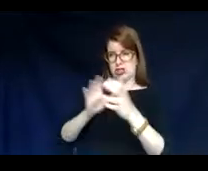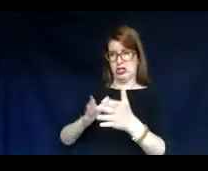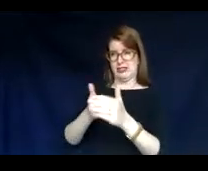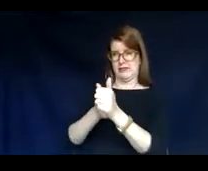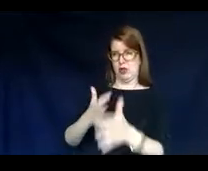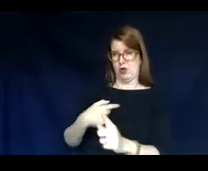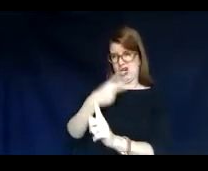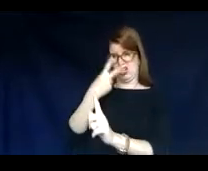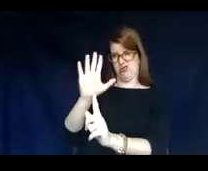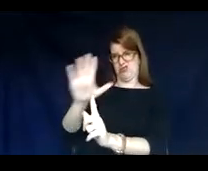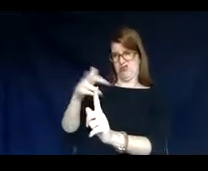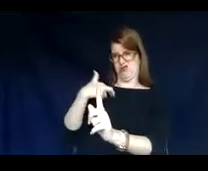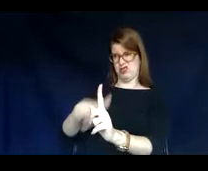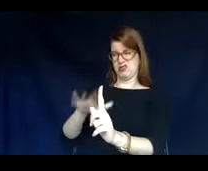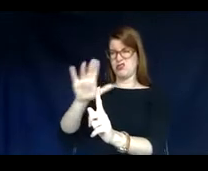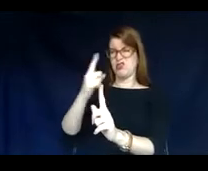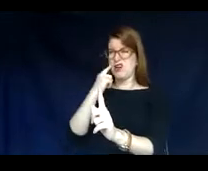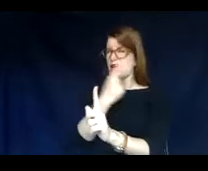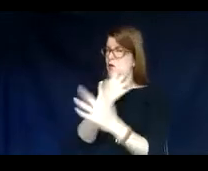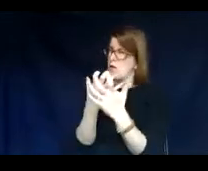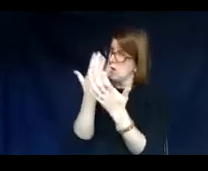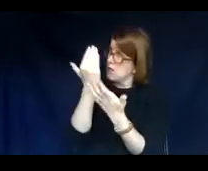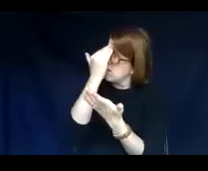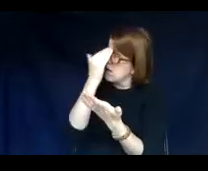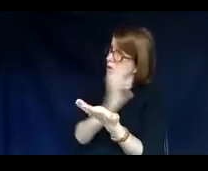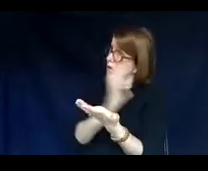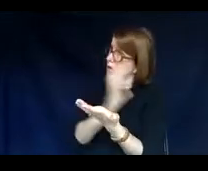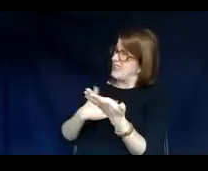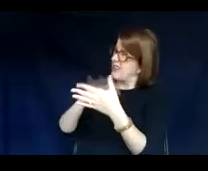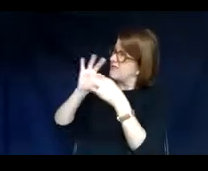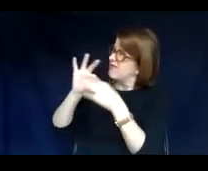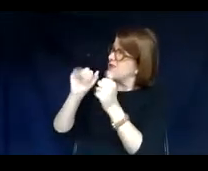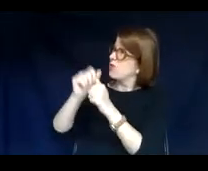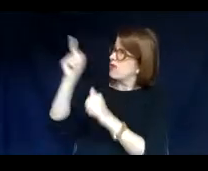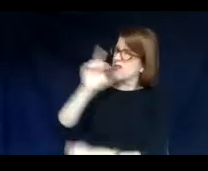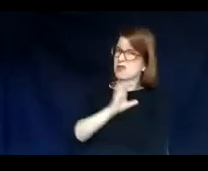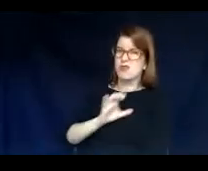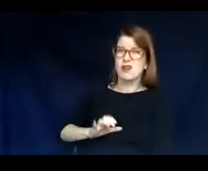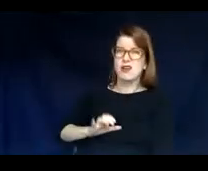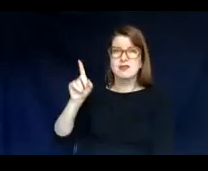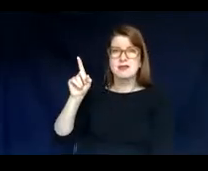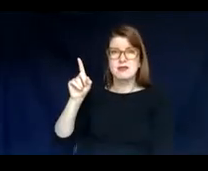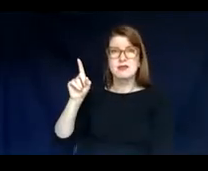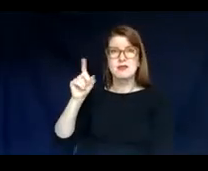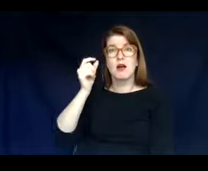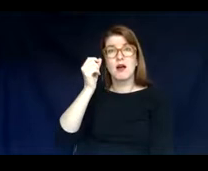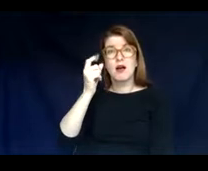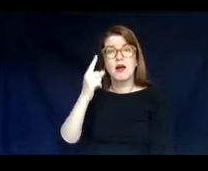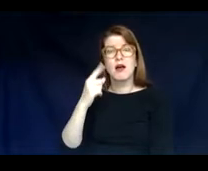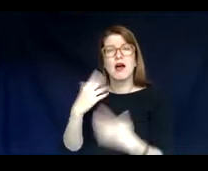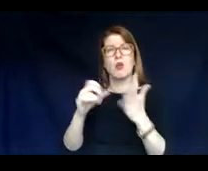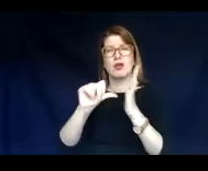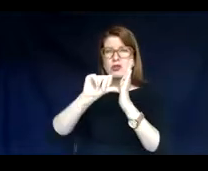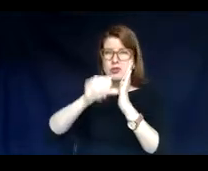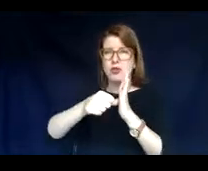eyes of somebody who wanted to know Christ and knew it and had a relationship with him. You see, I want to stress the